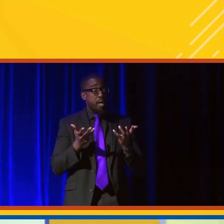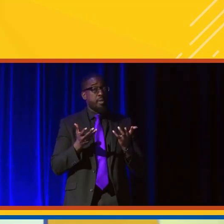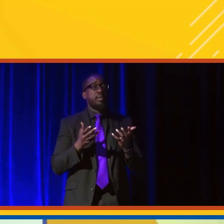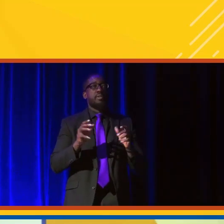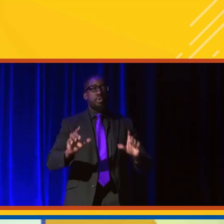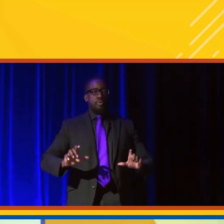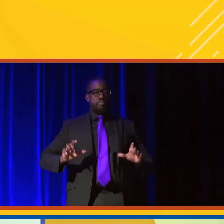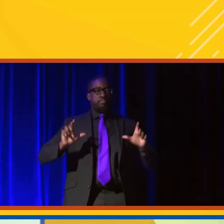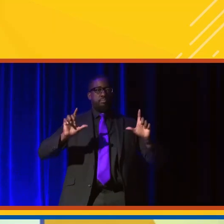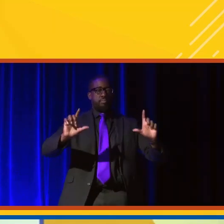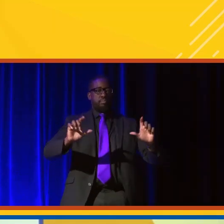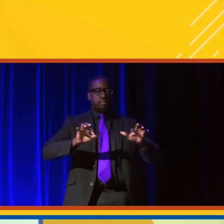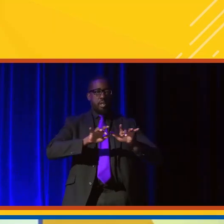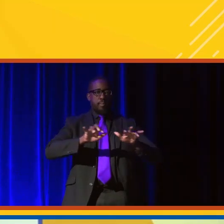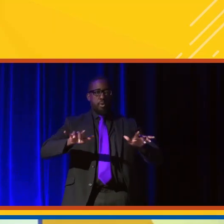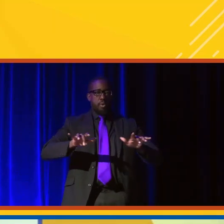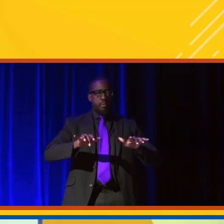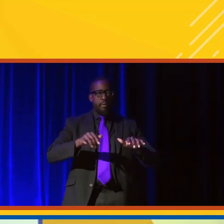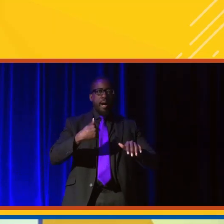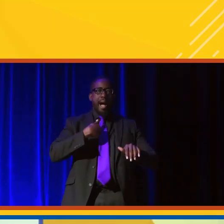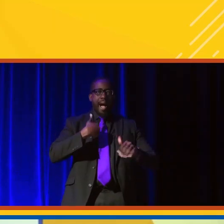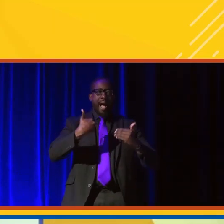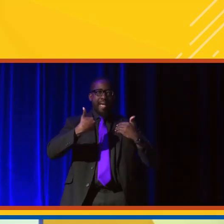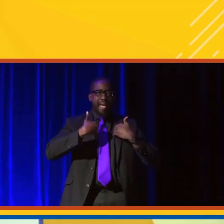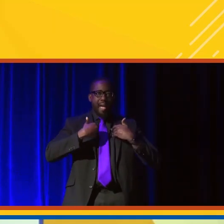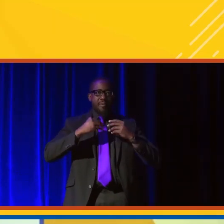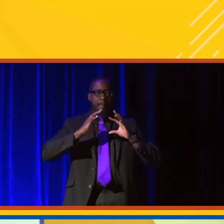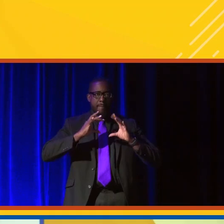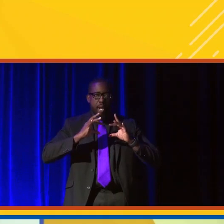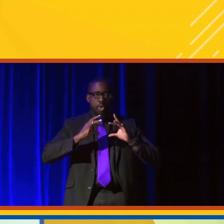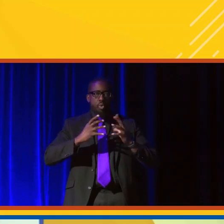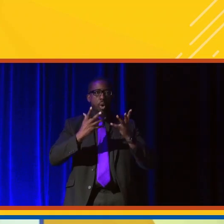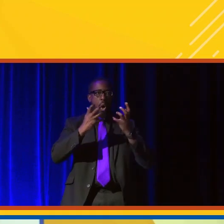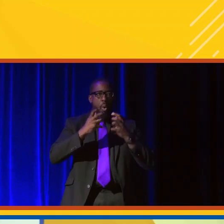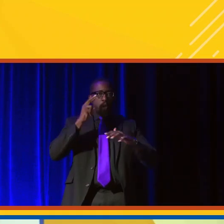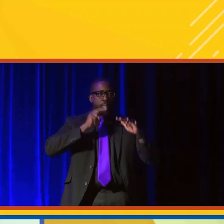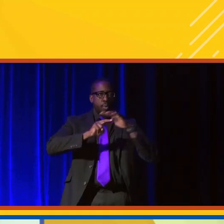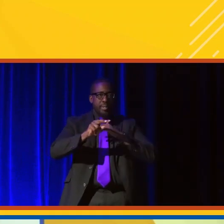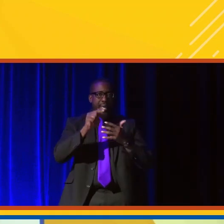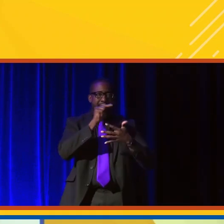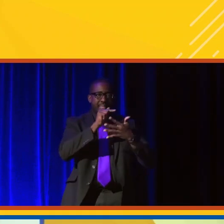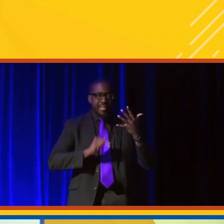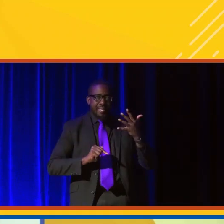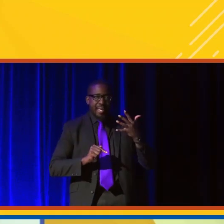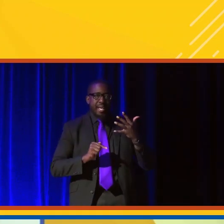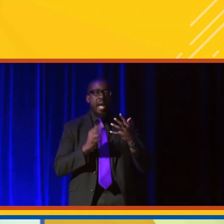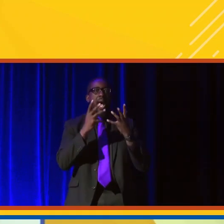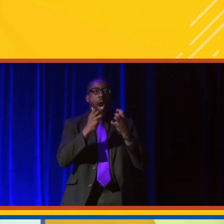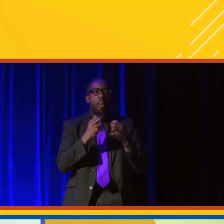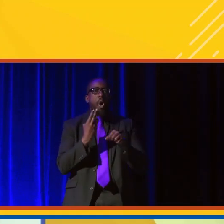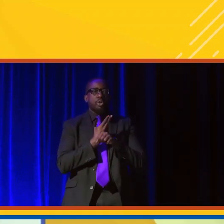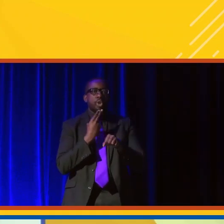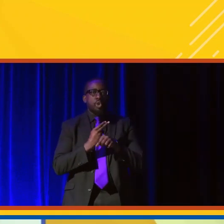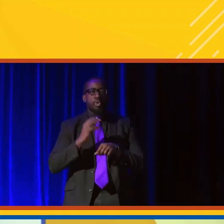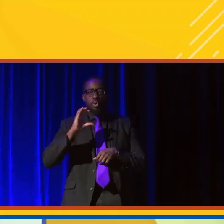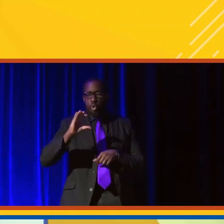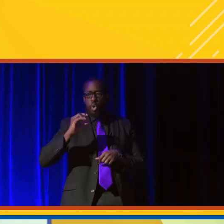have a molecule, I want to predict this thing, I want to use this many beads, coarse grain beads. Show me what the best